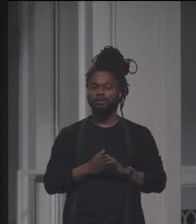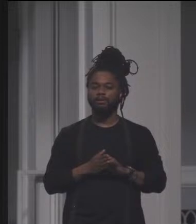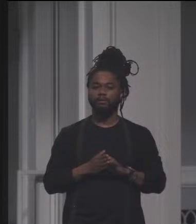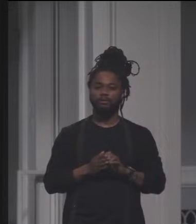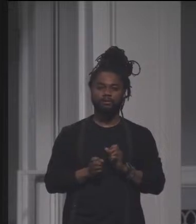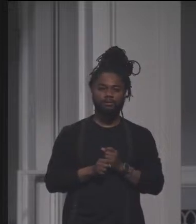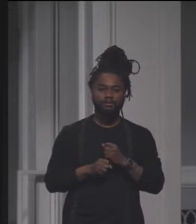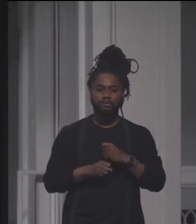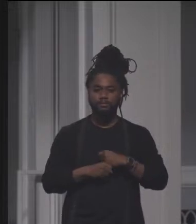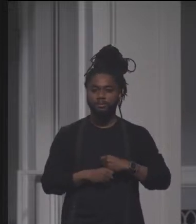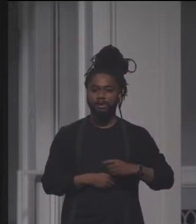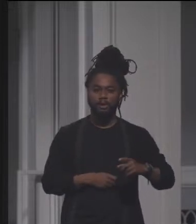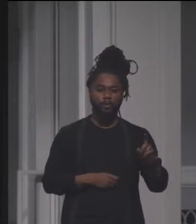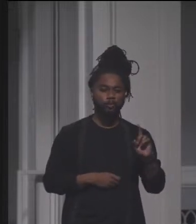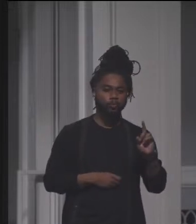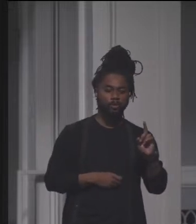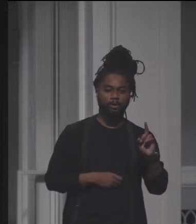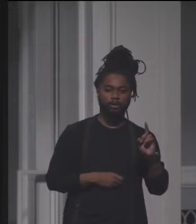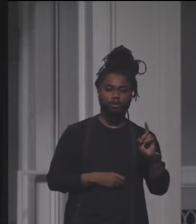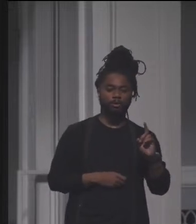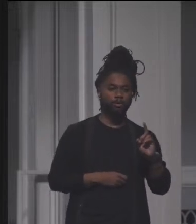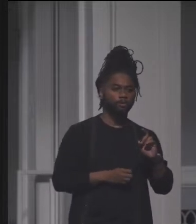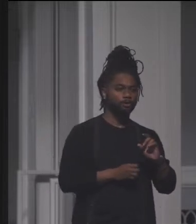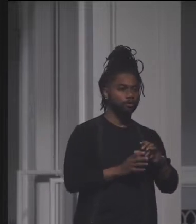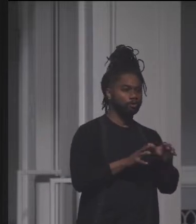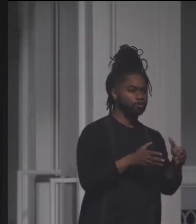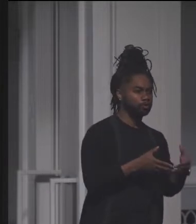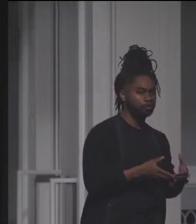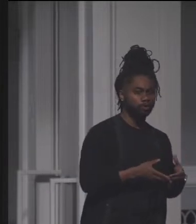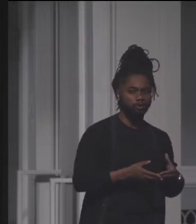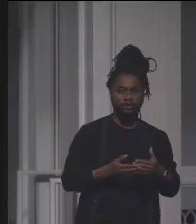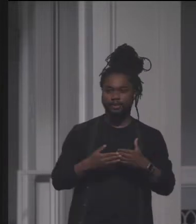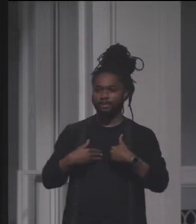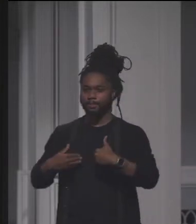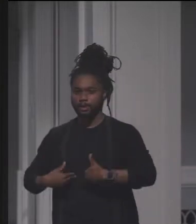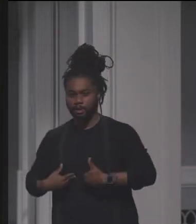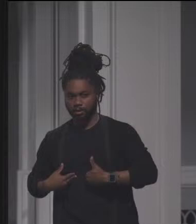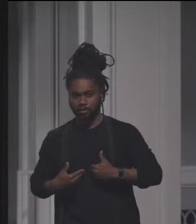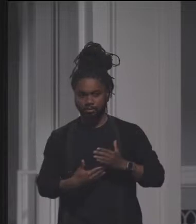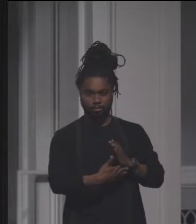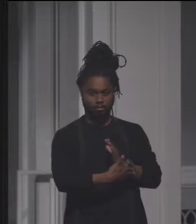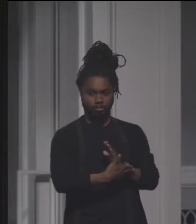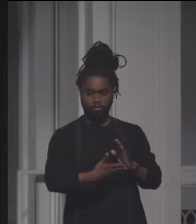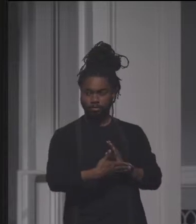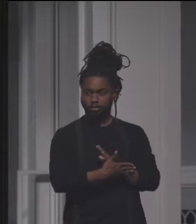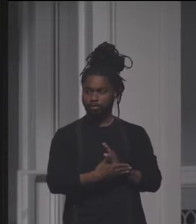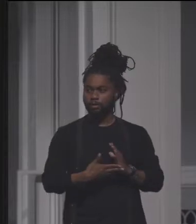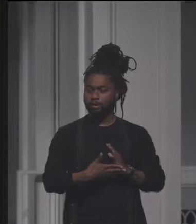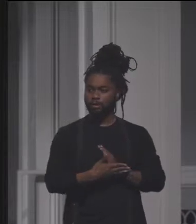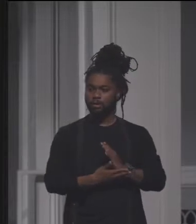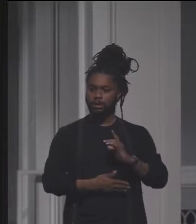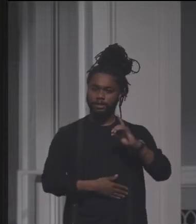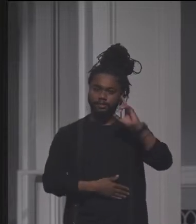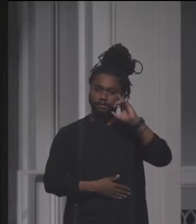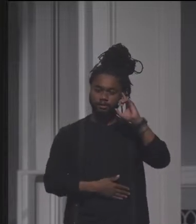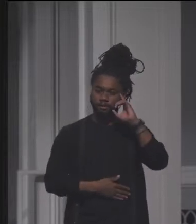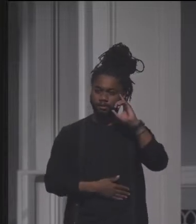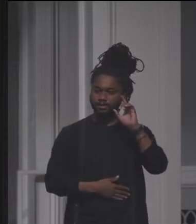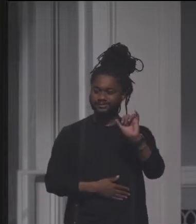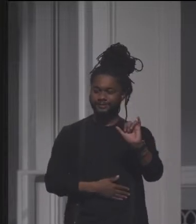the interface between the world and the body. I think it's